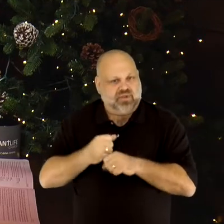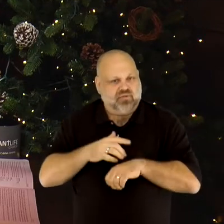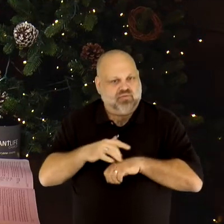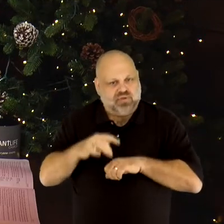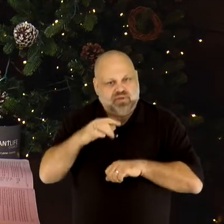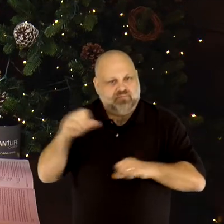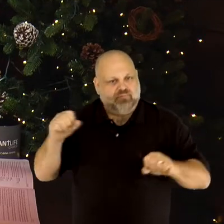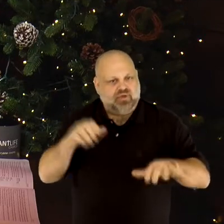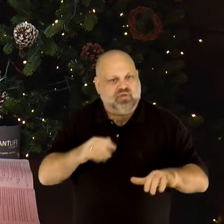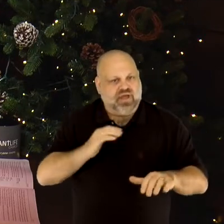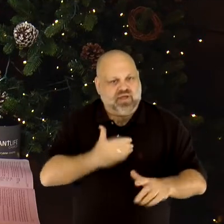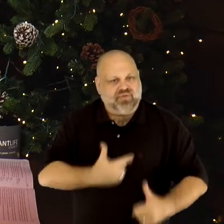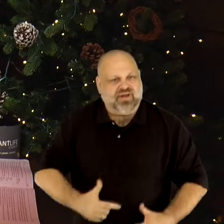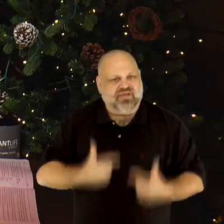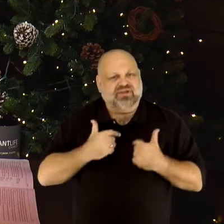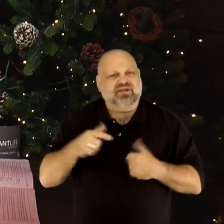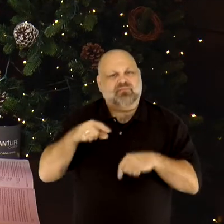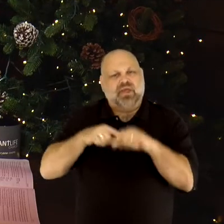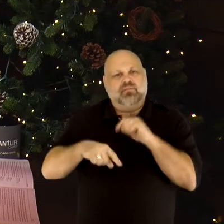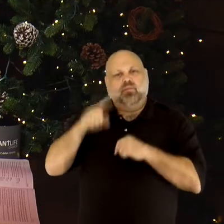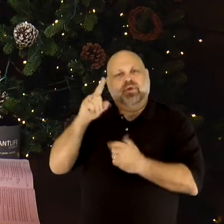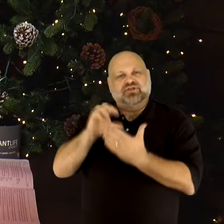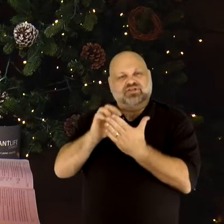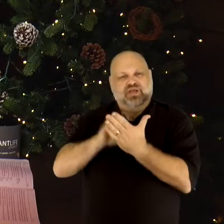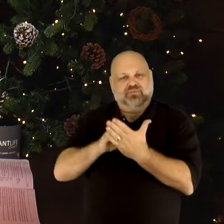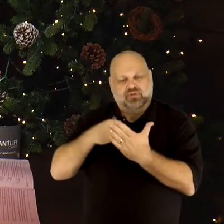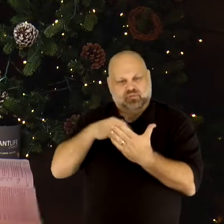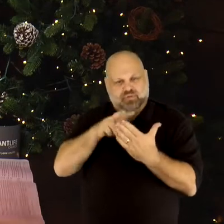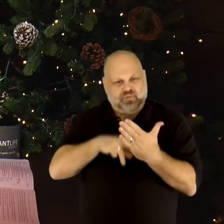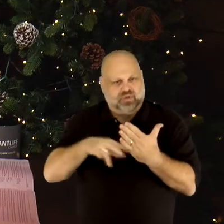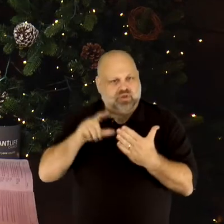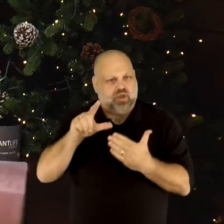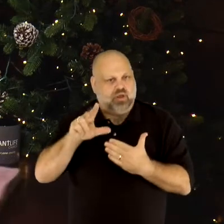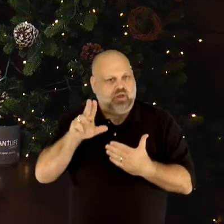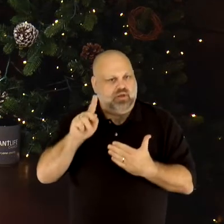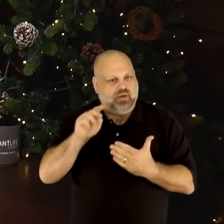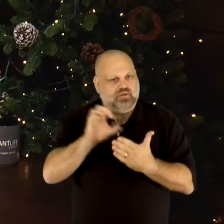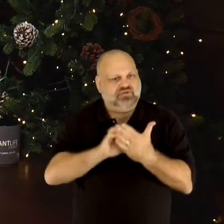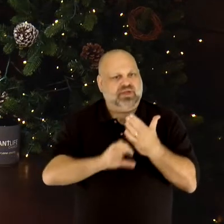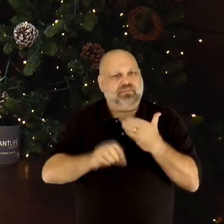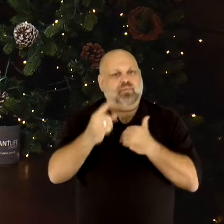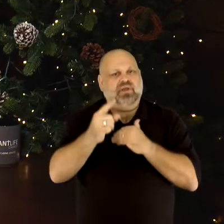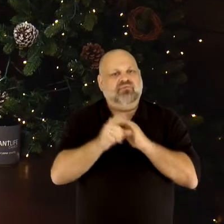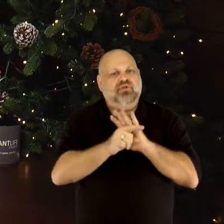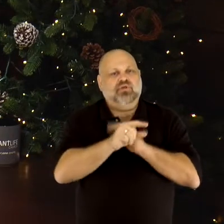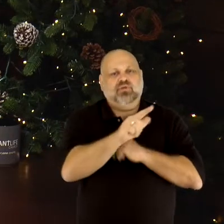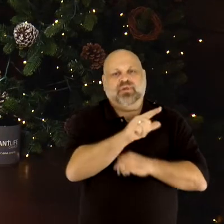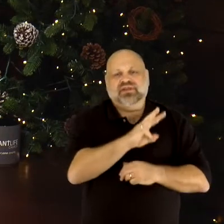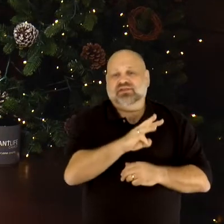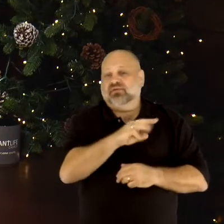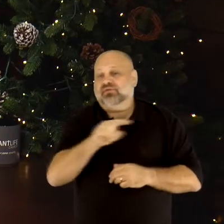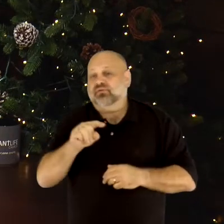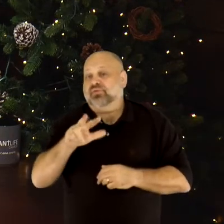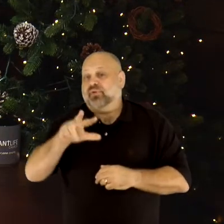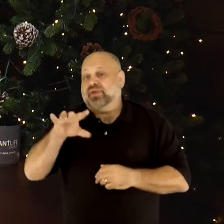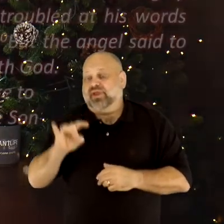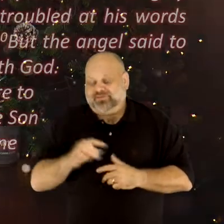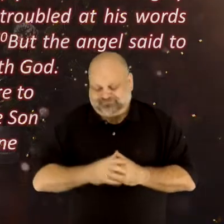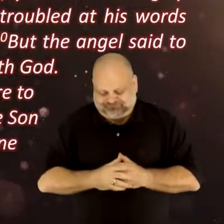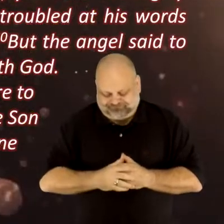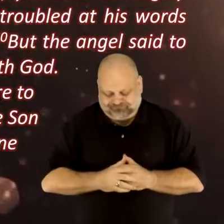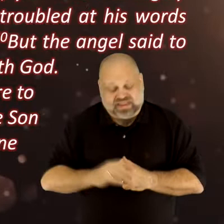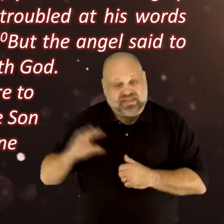miracle in our lives, let's back up one chapter where we read in Luke chapter 1, verses 26 through